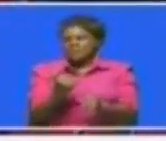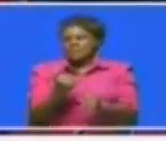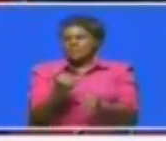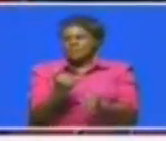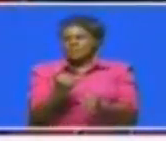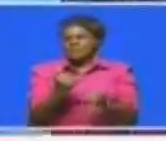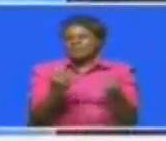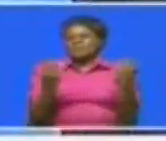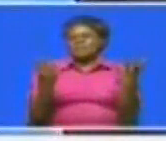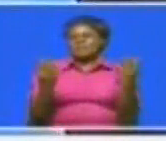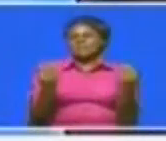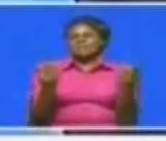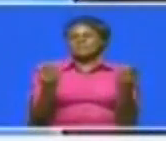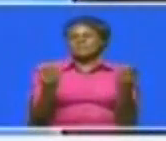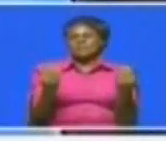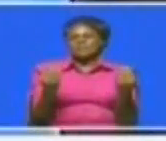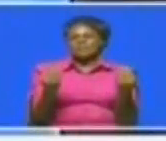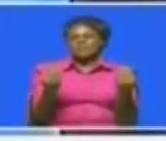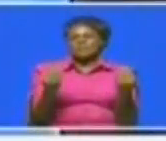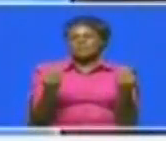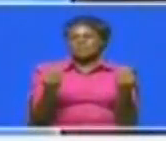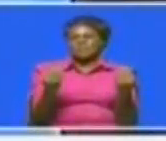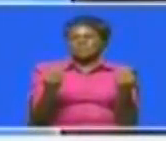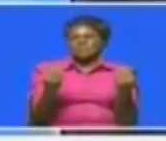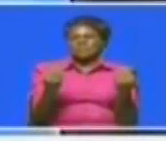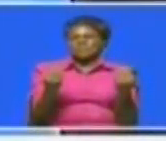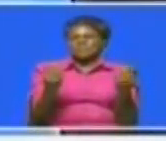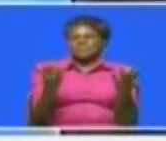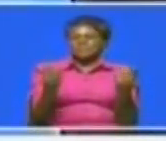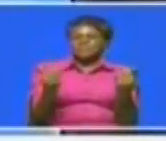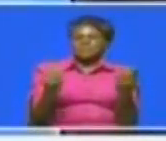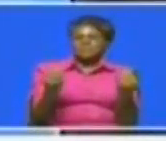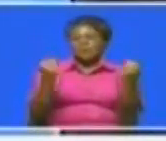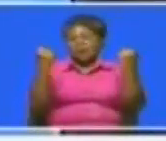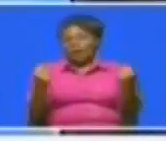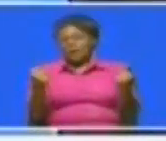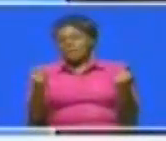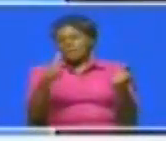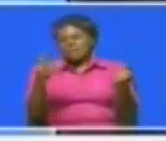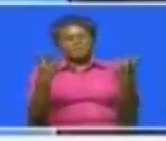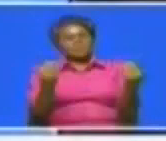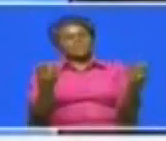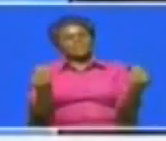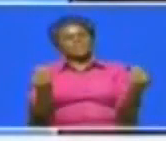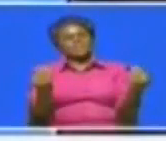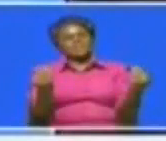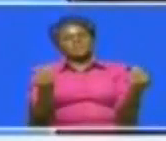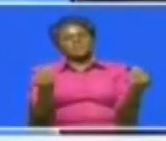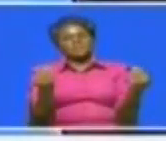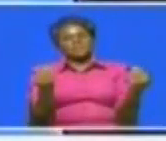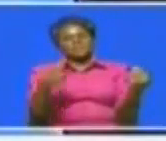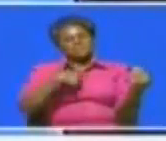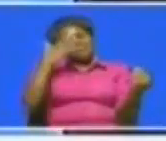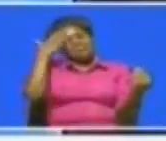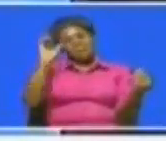easy answer or the hard one? Which one do you prefer to go with? The easy answer is, I don't